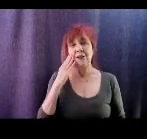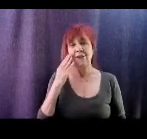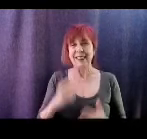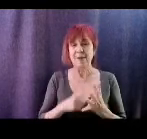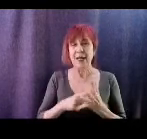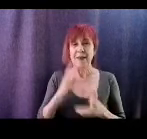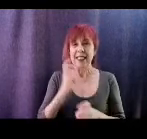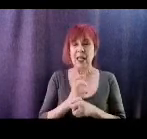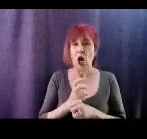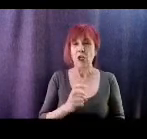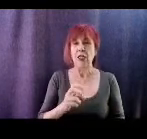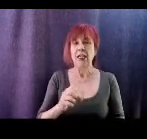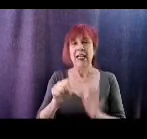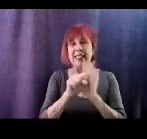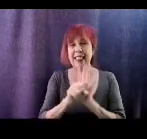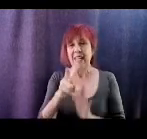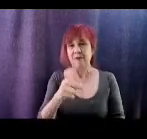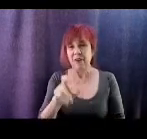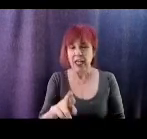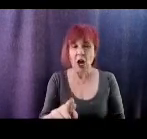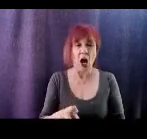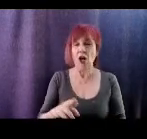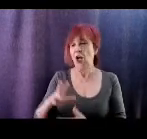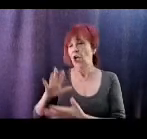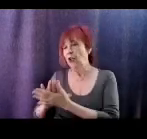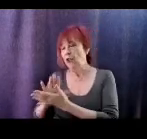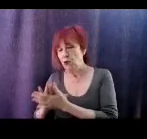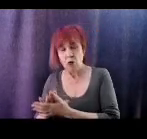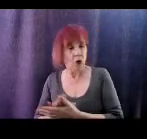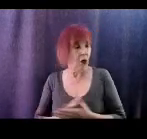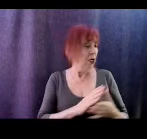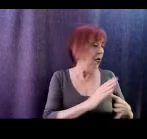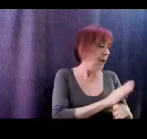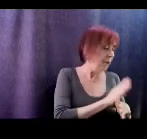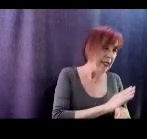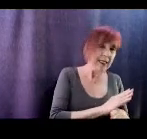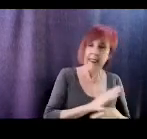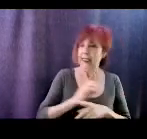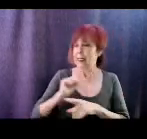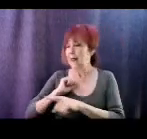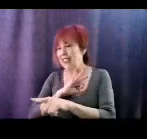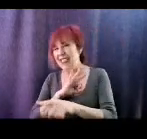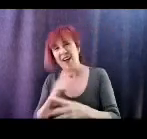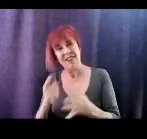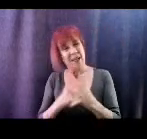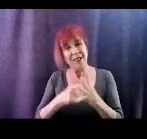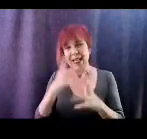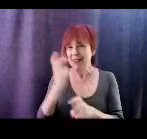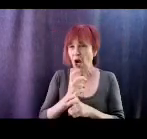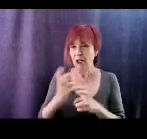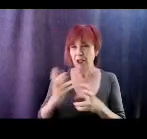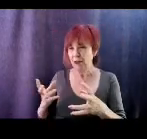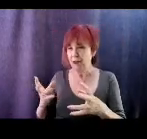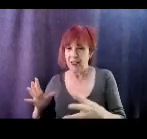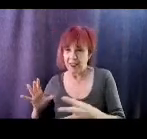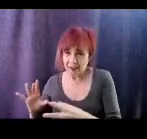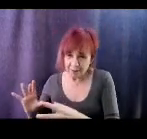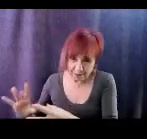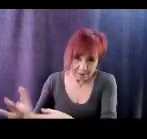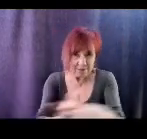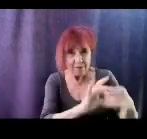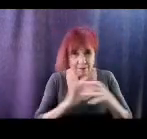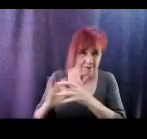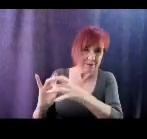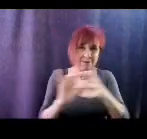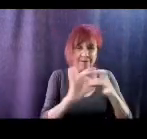people, the Division of Rehab Services, and our school staff. We also, I don't think Frank